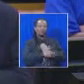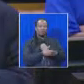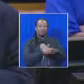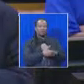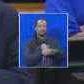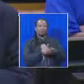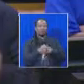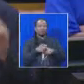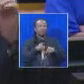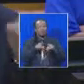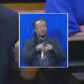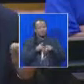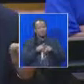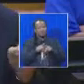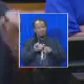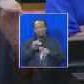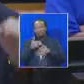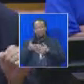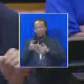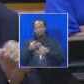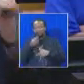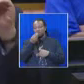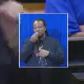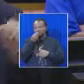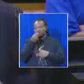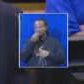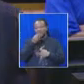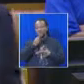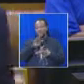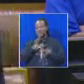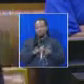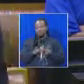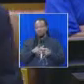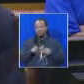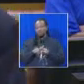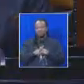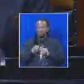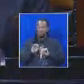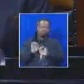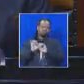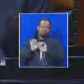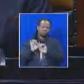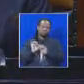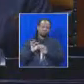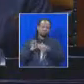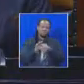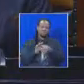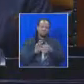a direct relation between food shortages, famine, and uprising. Thank you. Thank ANC.